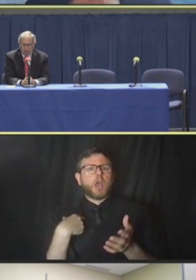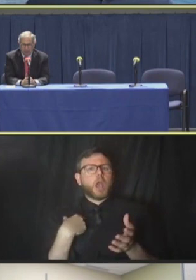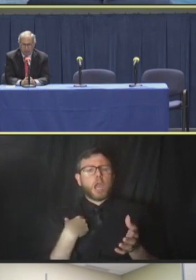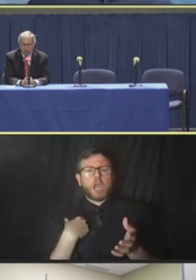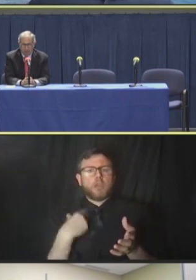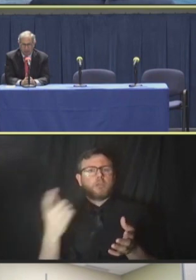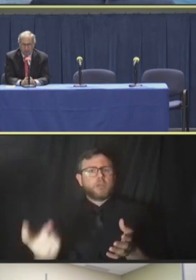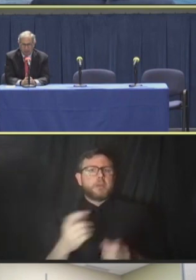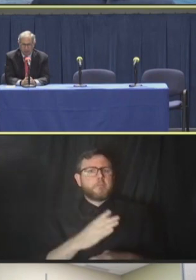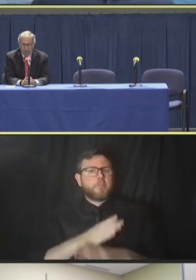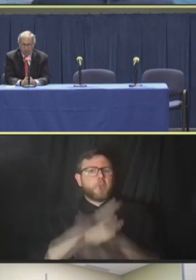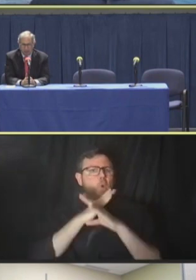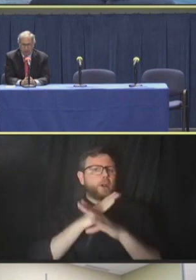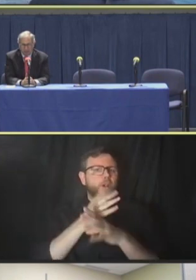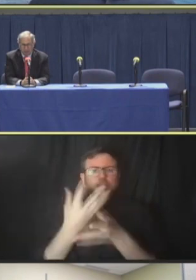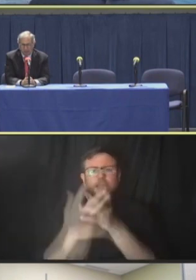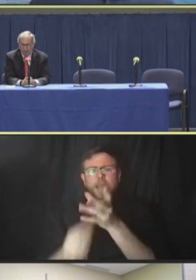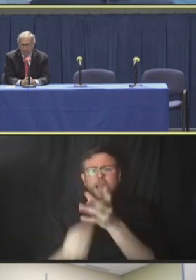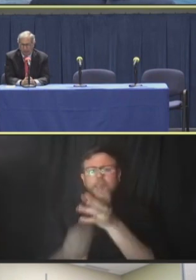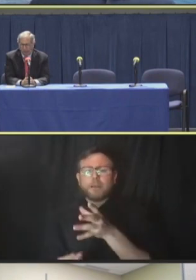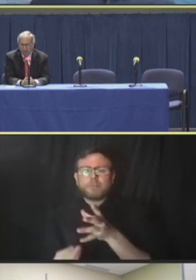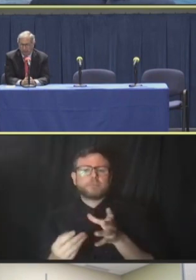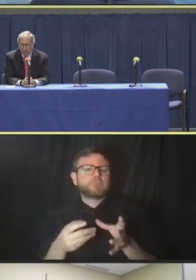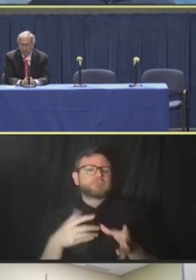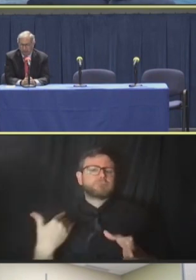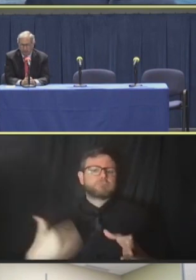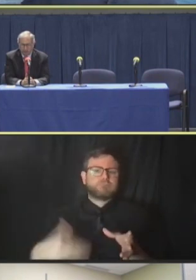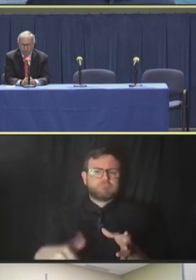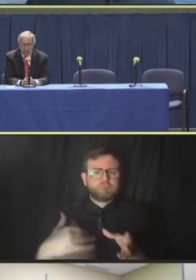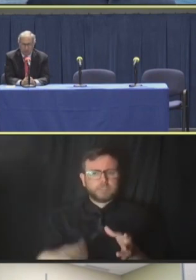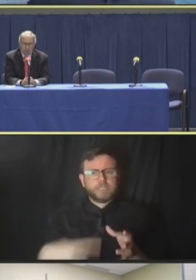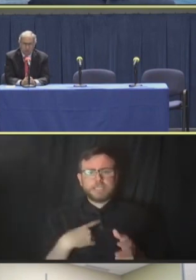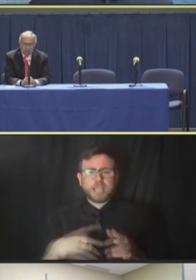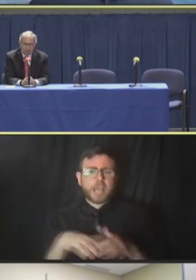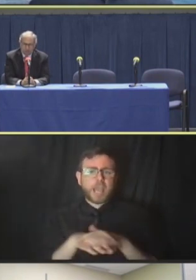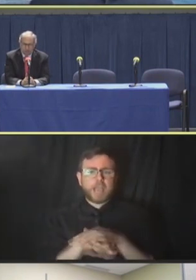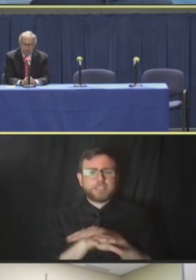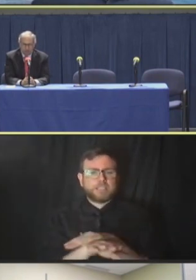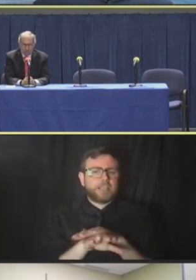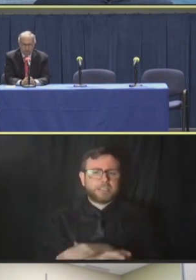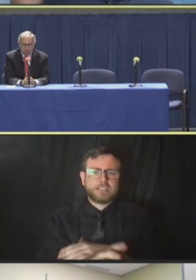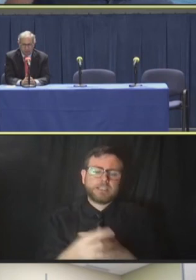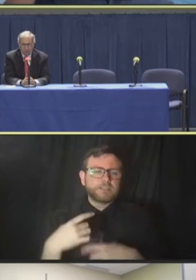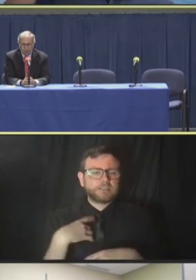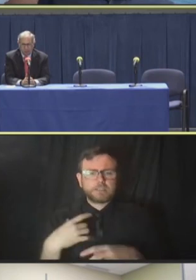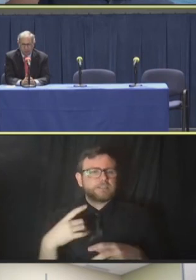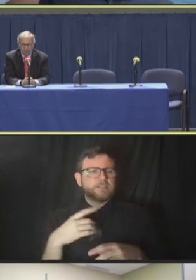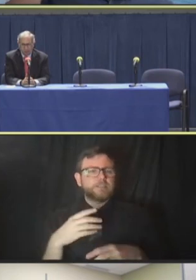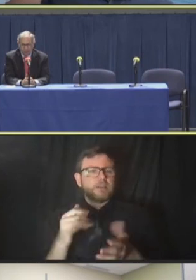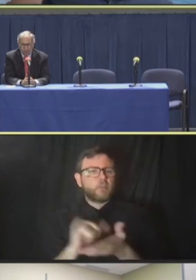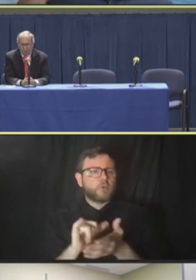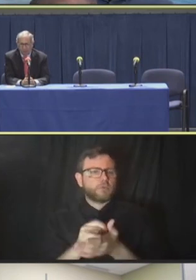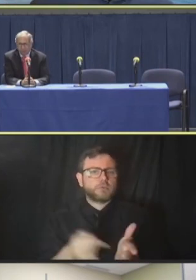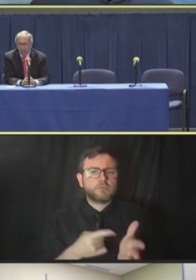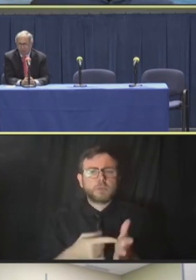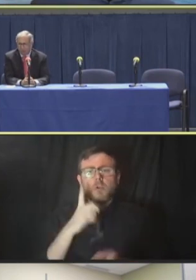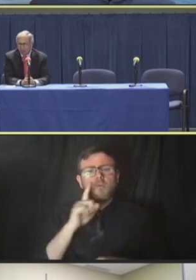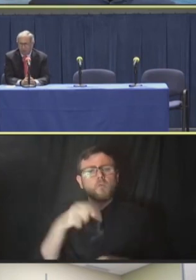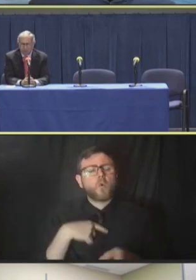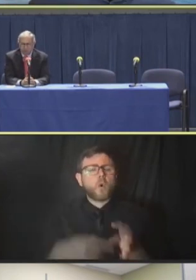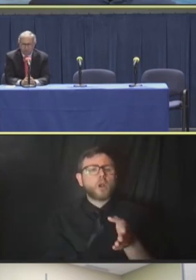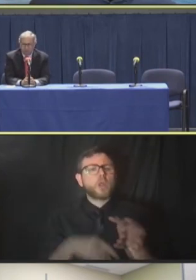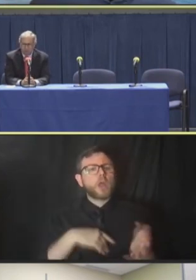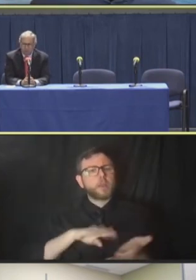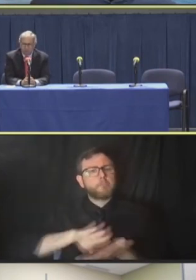ability to access and to do things. I will tell you, in many study participants that come from minority populations, frequently what you